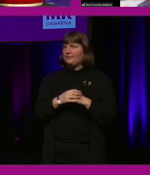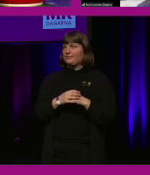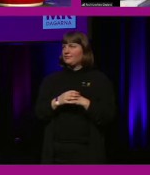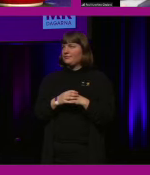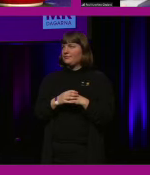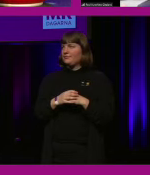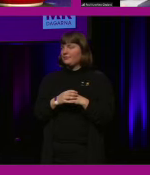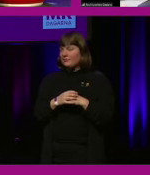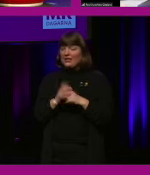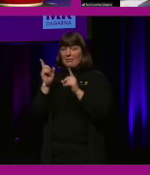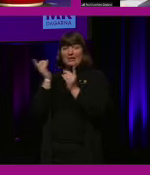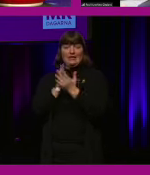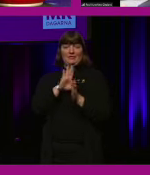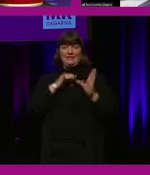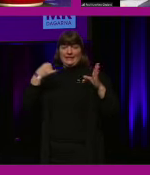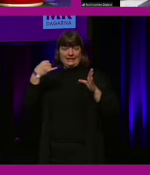partly a part of, but also